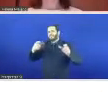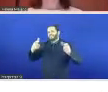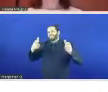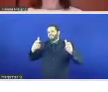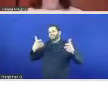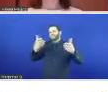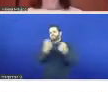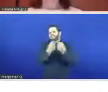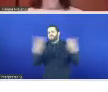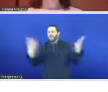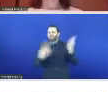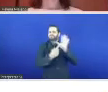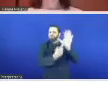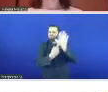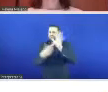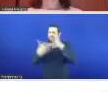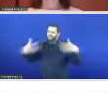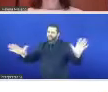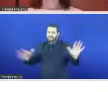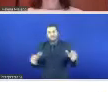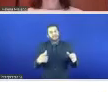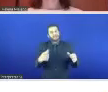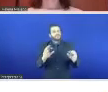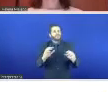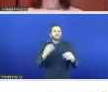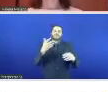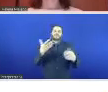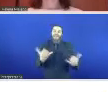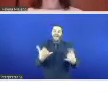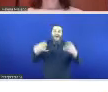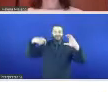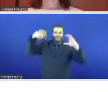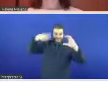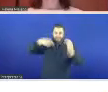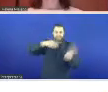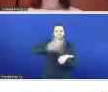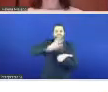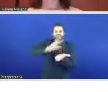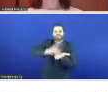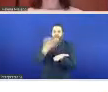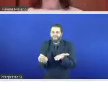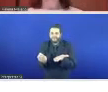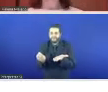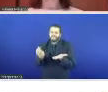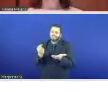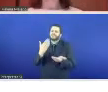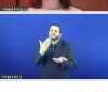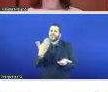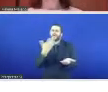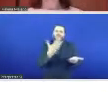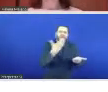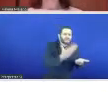and their insights and everything they've shared with us. And I'd also like to thank our the participants and the audience for